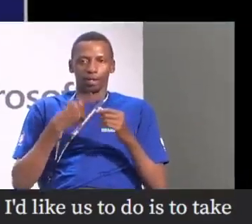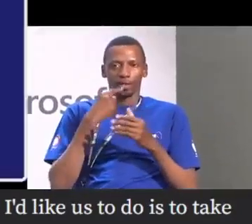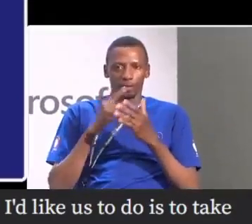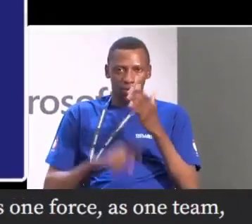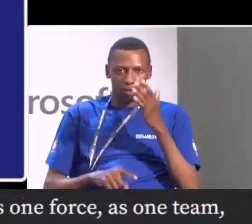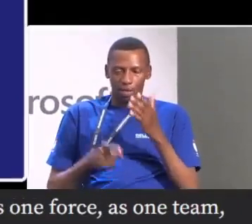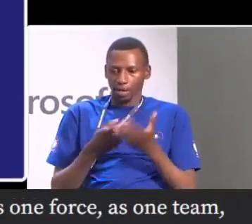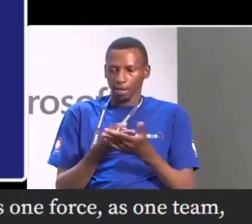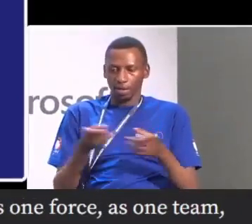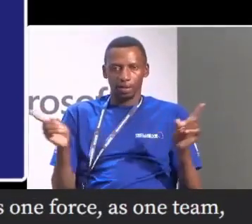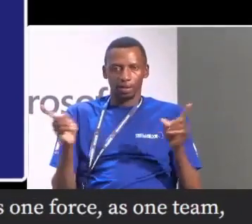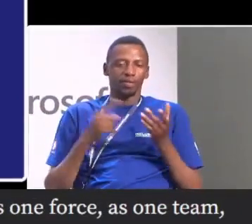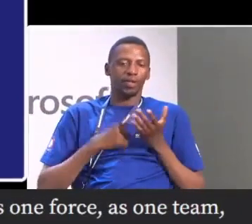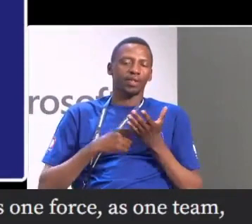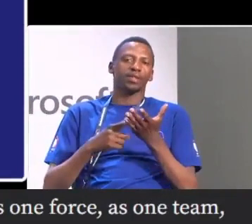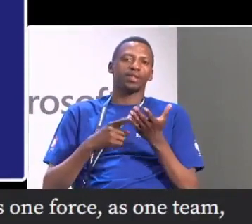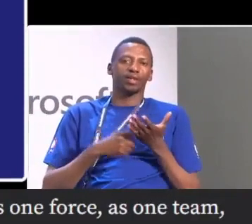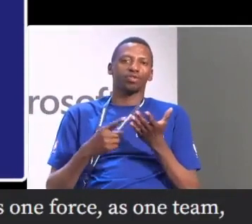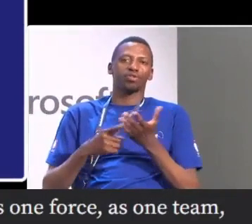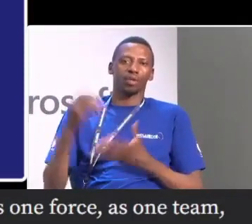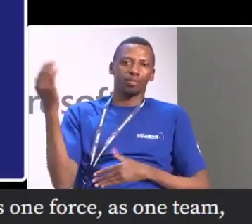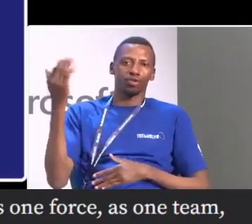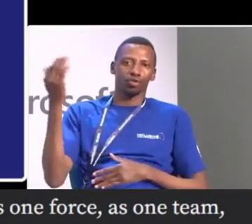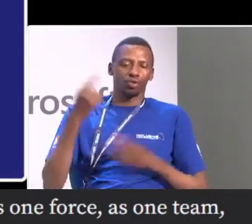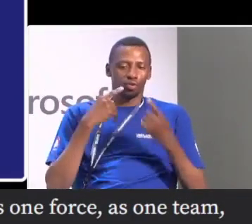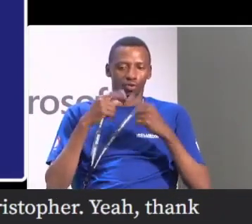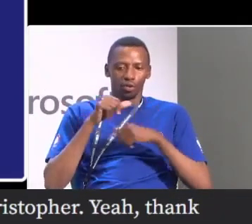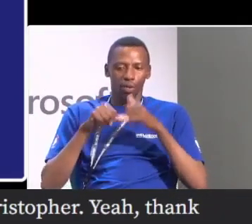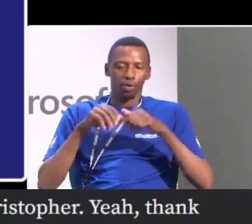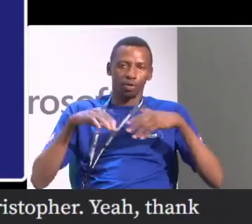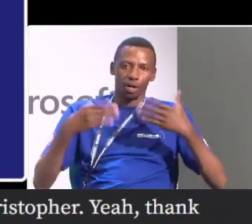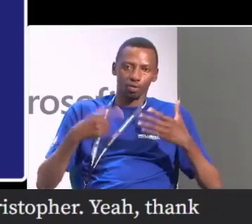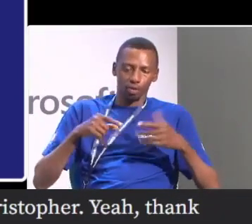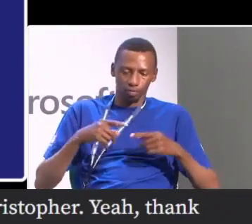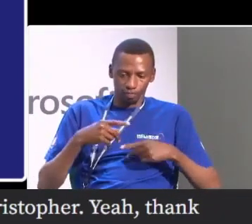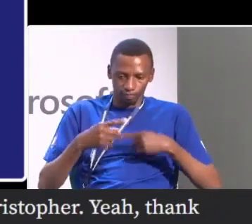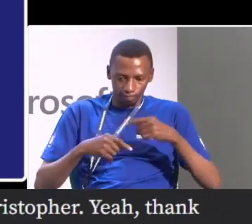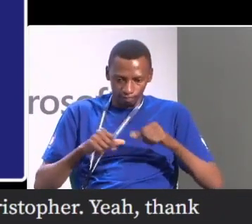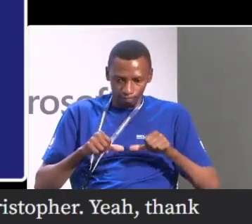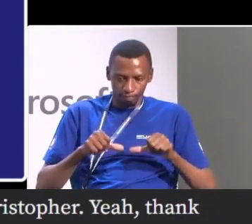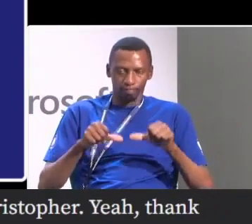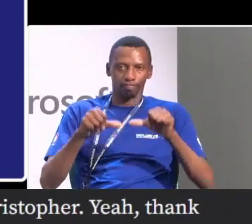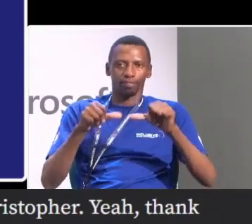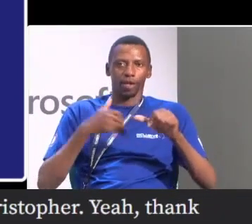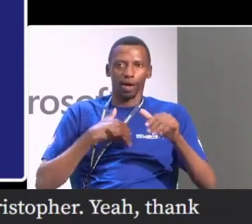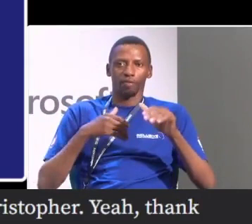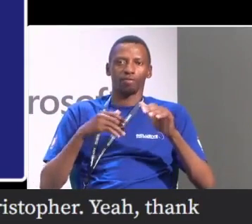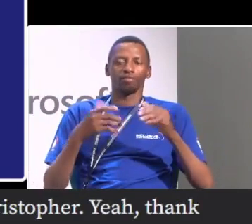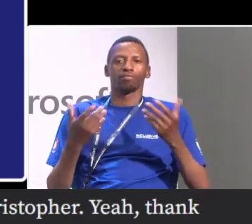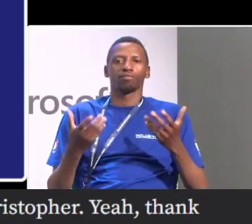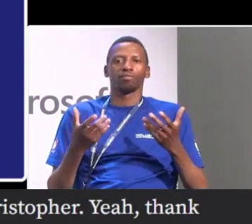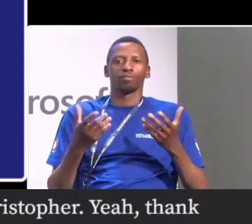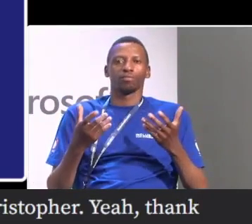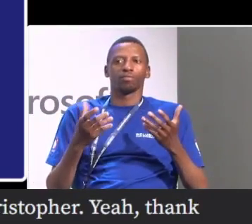more of a discussion, to talk about how do we proceed to have a chapter, an